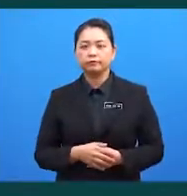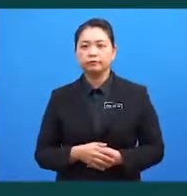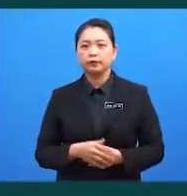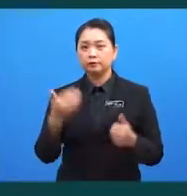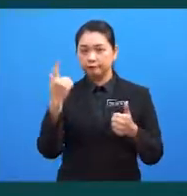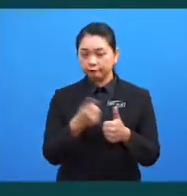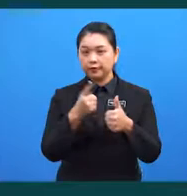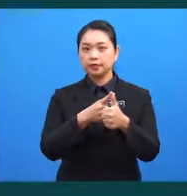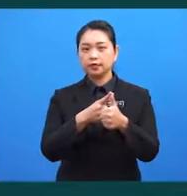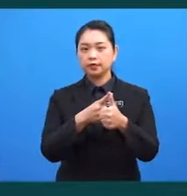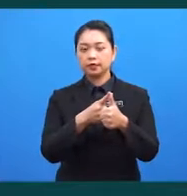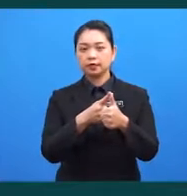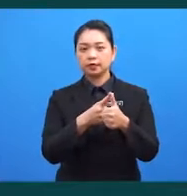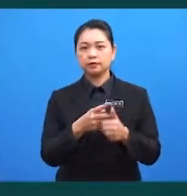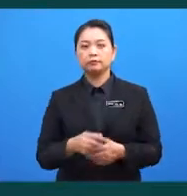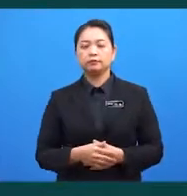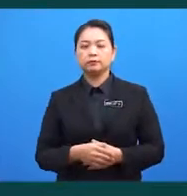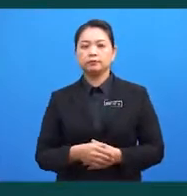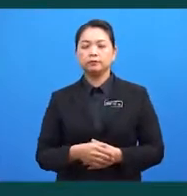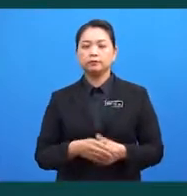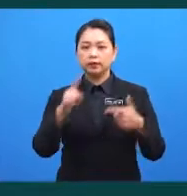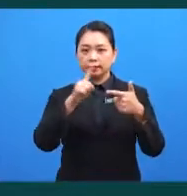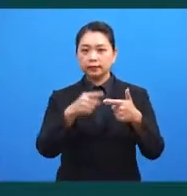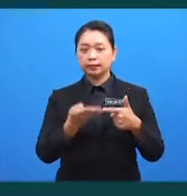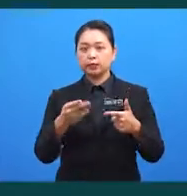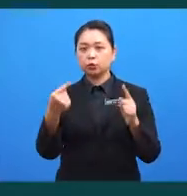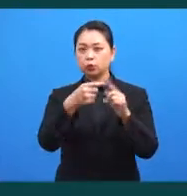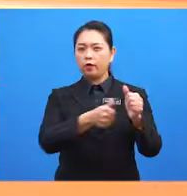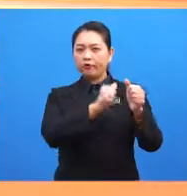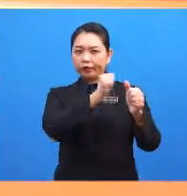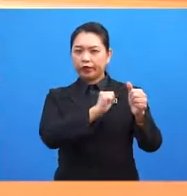first impressions. Or number 2, things to avoid.